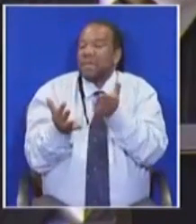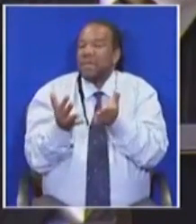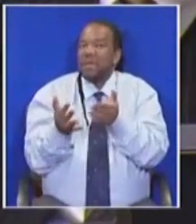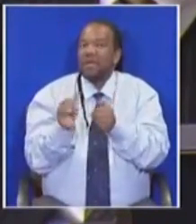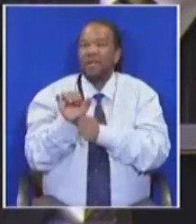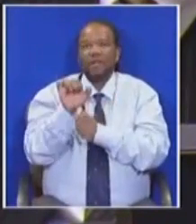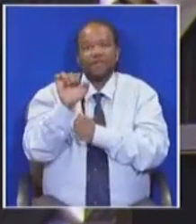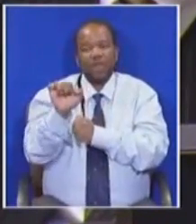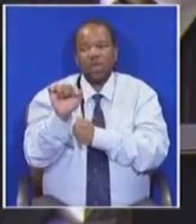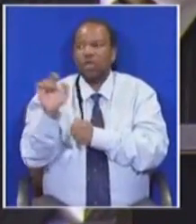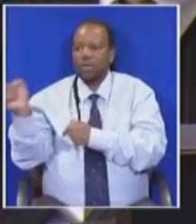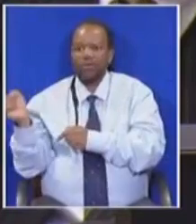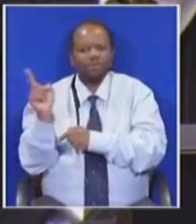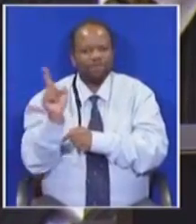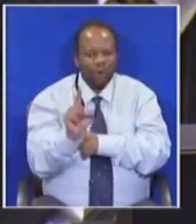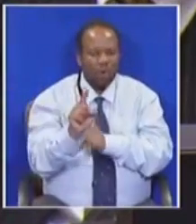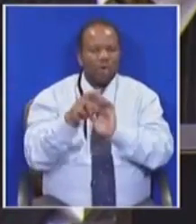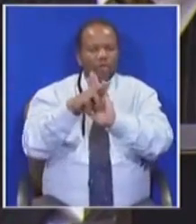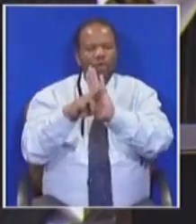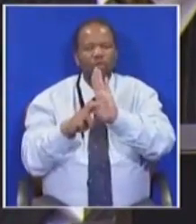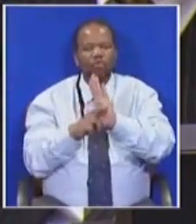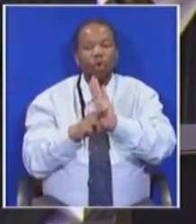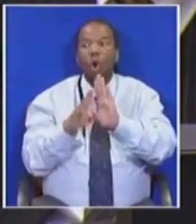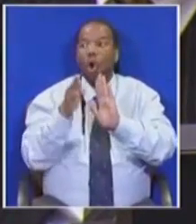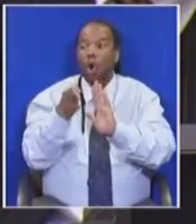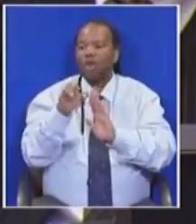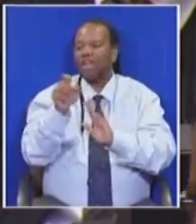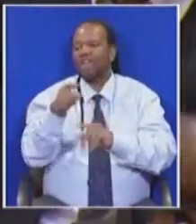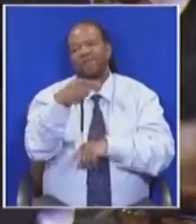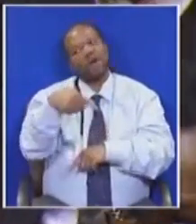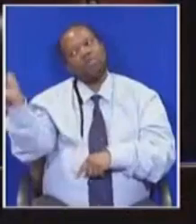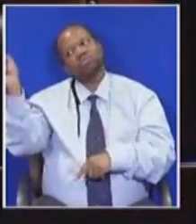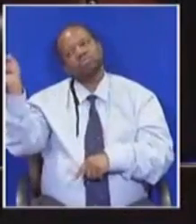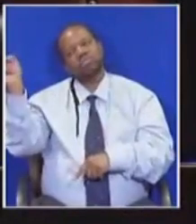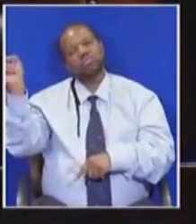the line of these rules or leave the house.